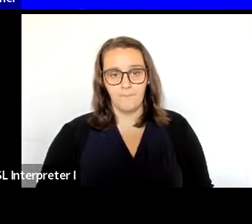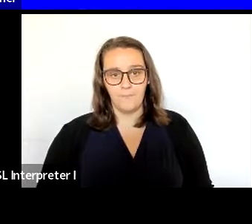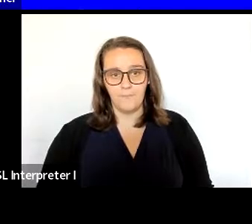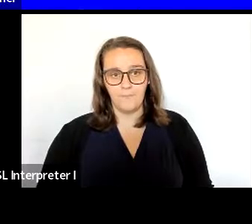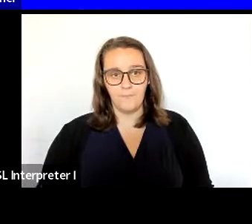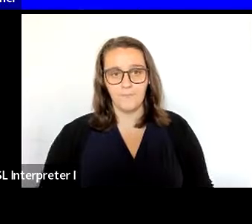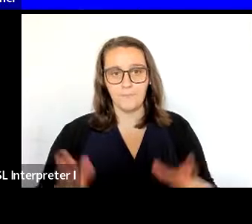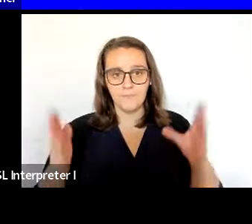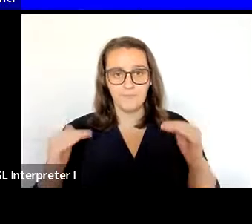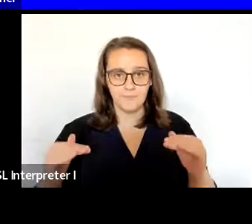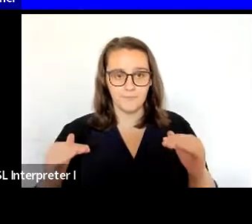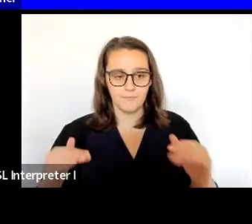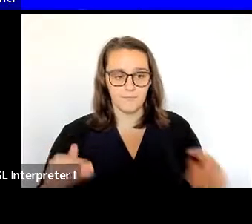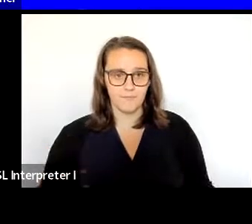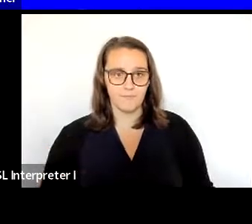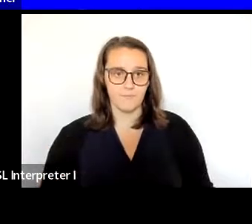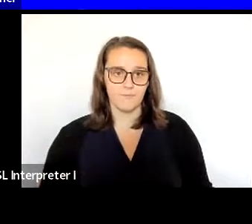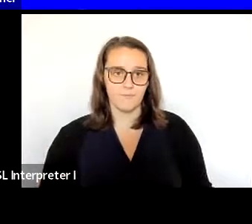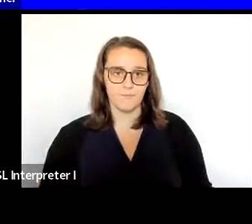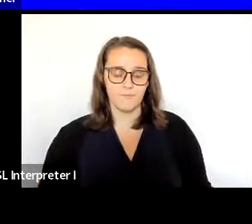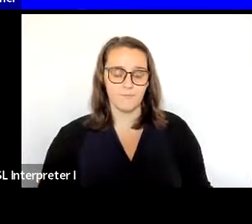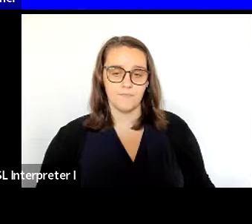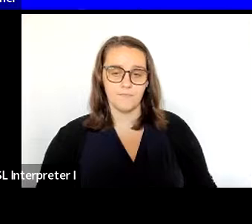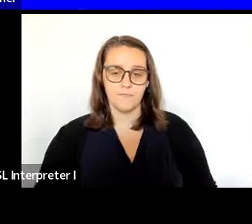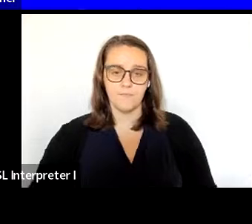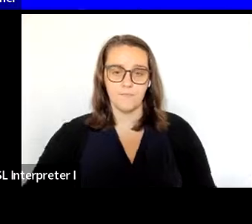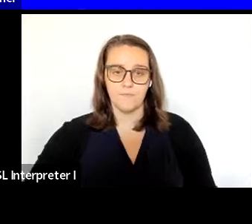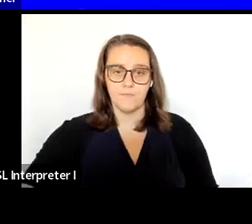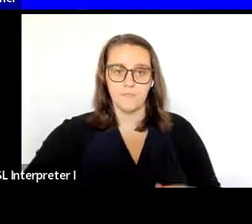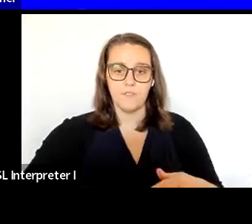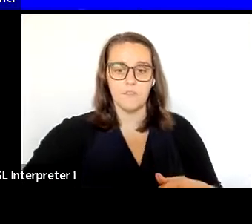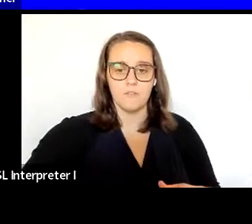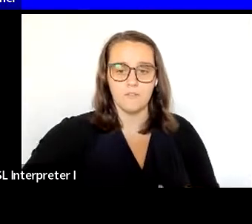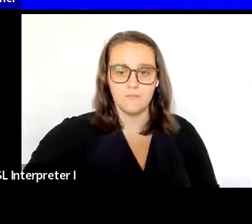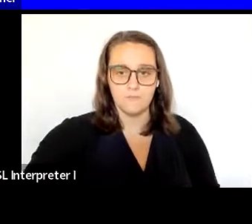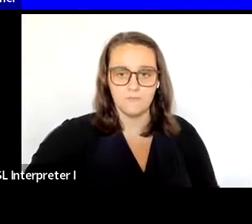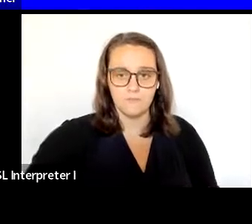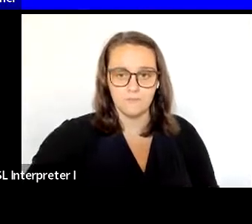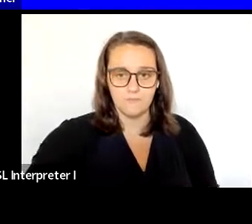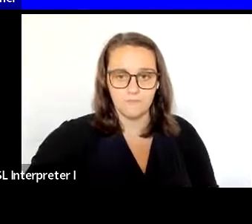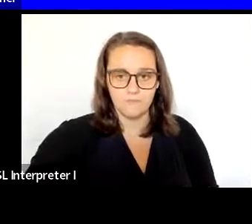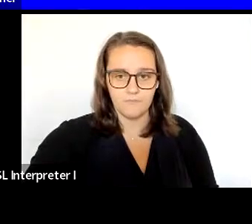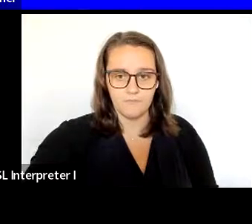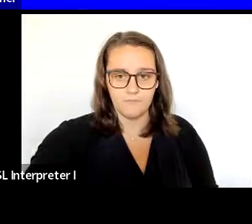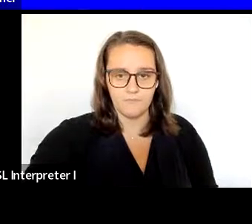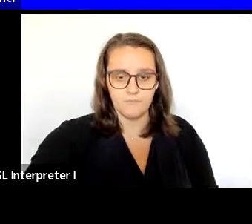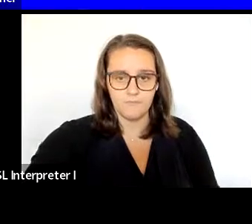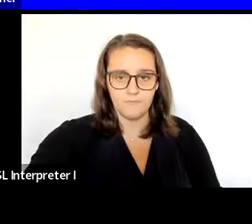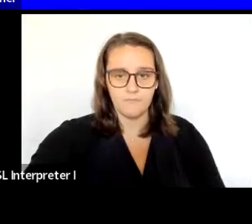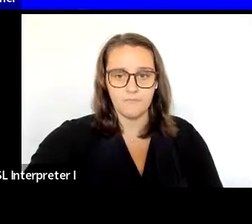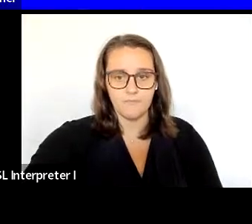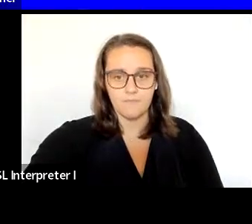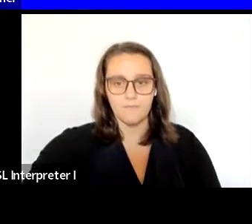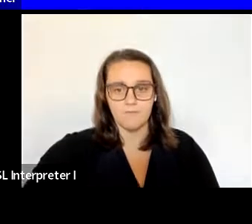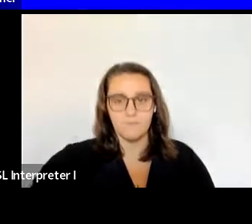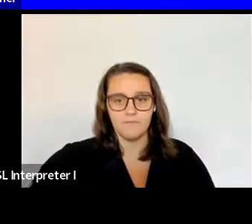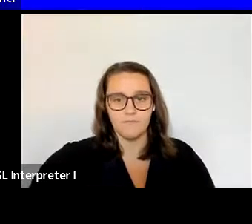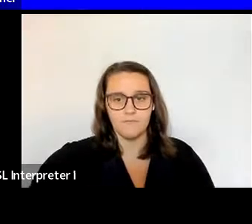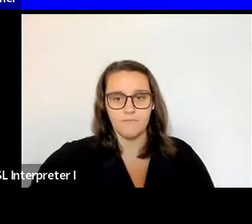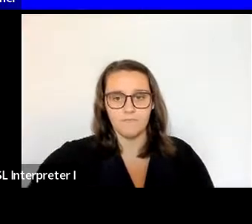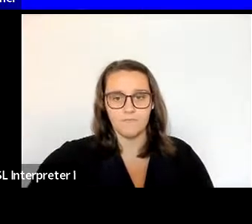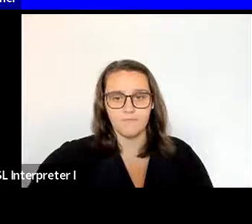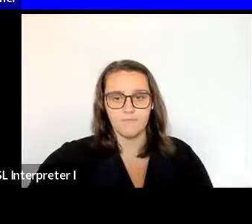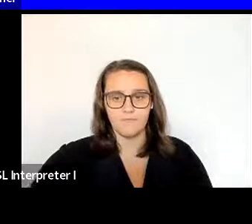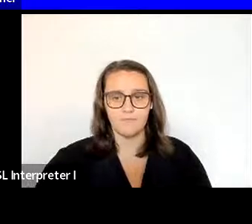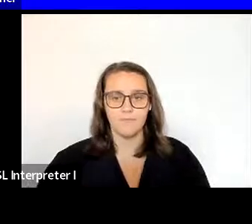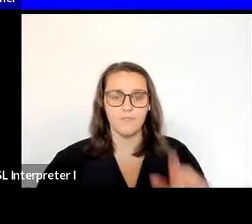The next item for markup is Bill 24-722, Swampoodle Terrace Designation Act of 2022.